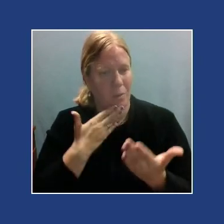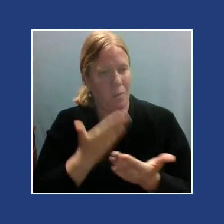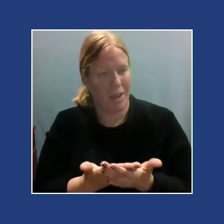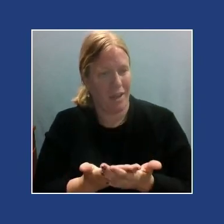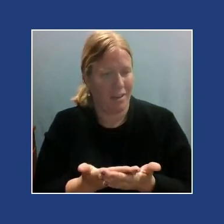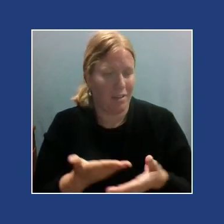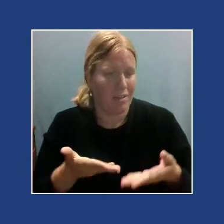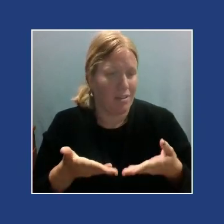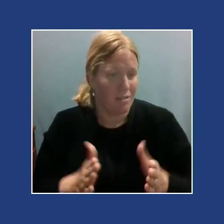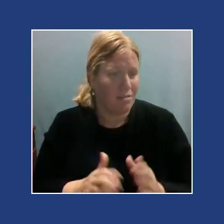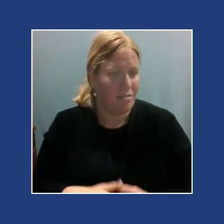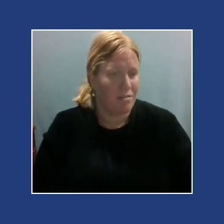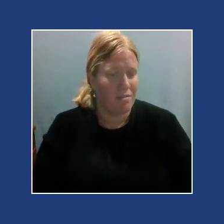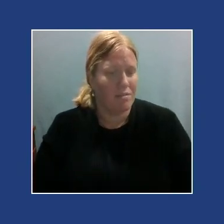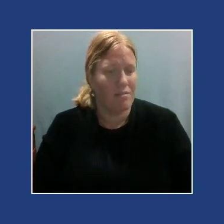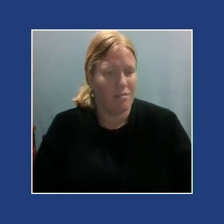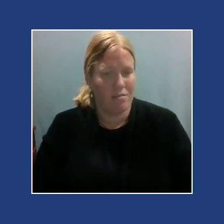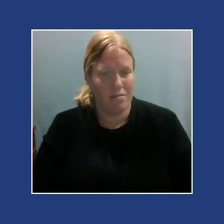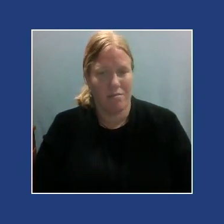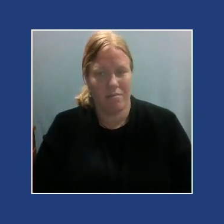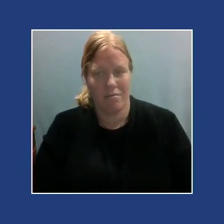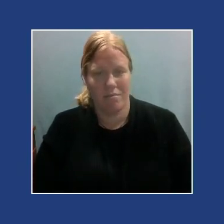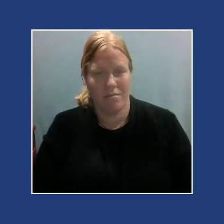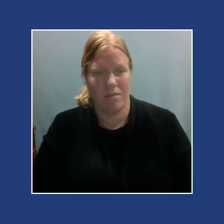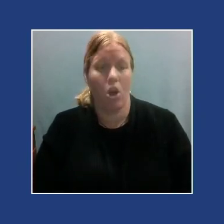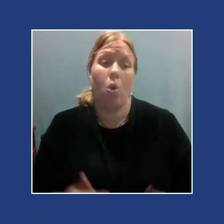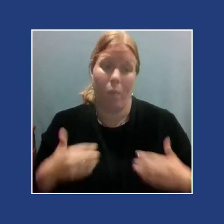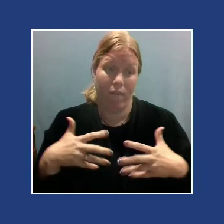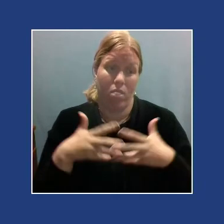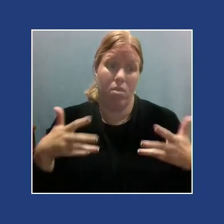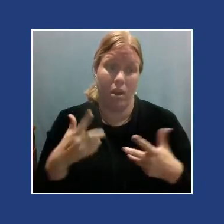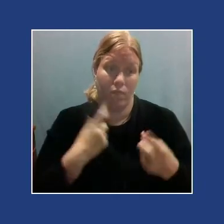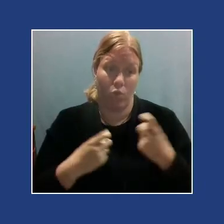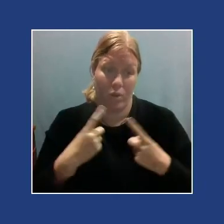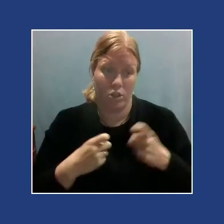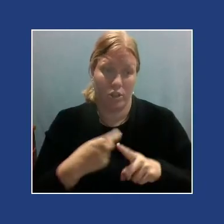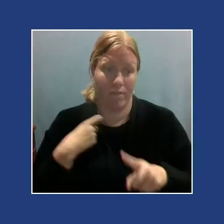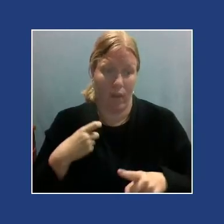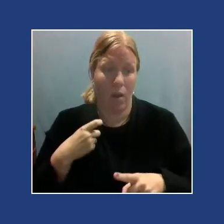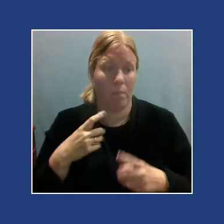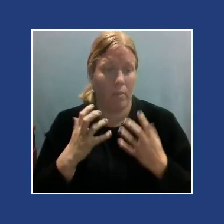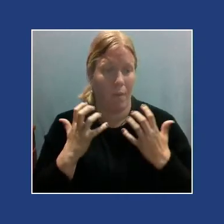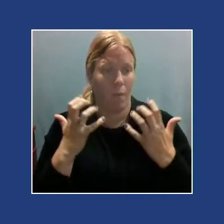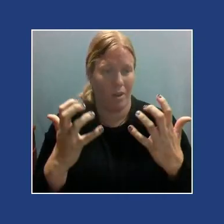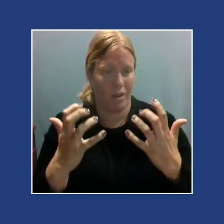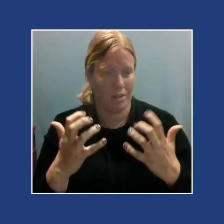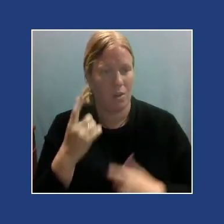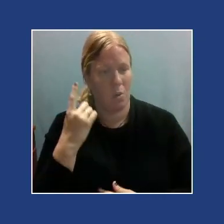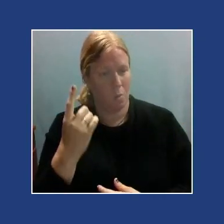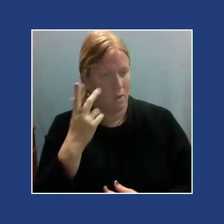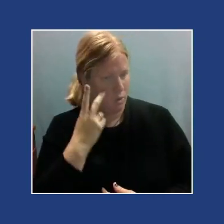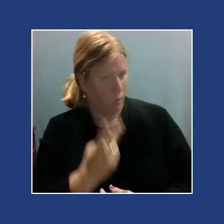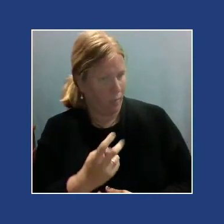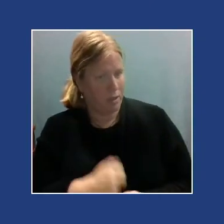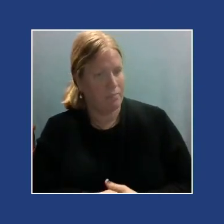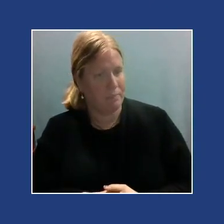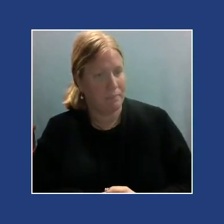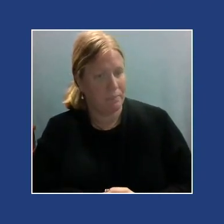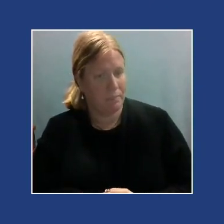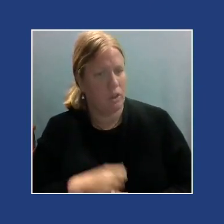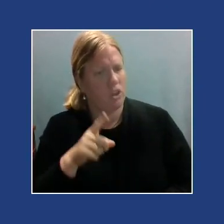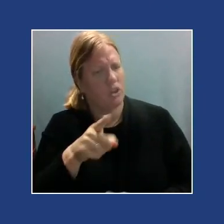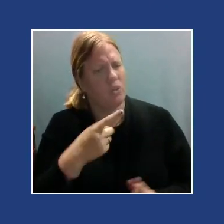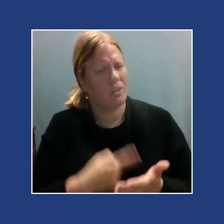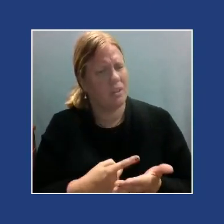much. We have a ton of questions coming in from the audience. One that I want to ask you to take a look at here is: you had